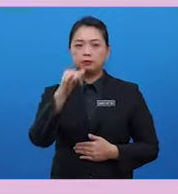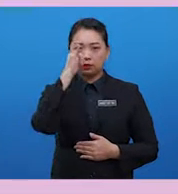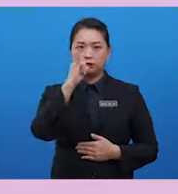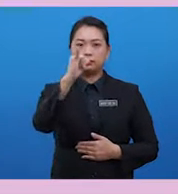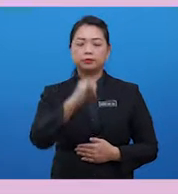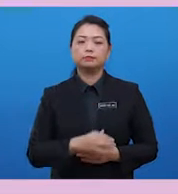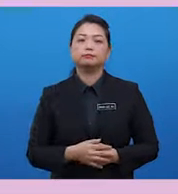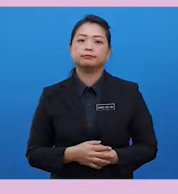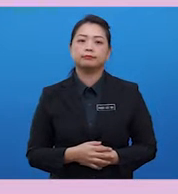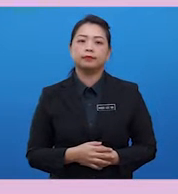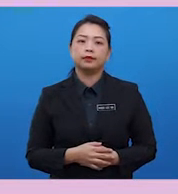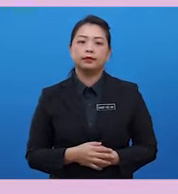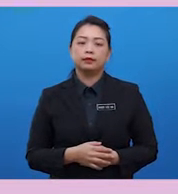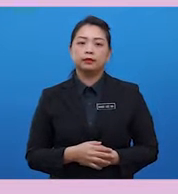rhinoceros.